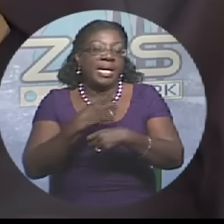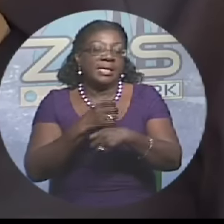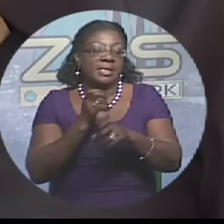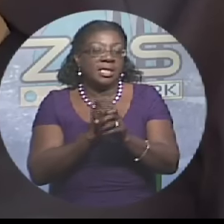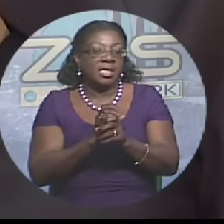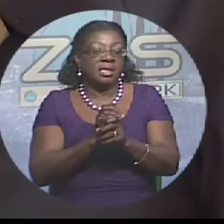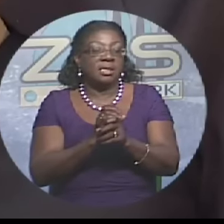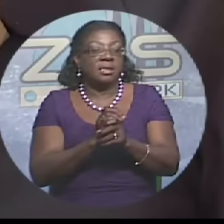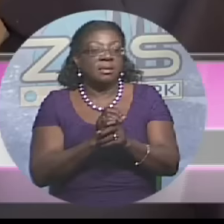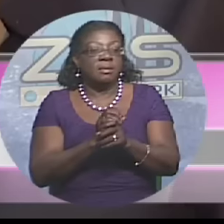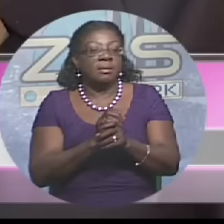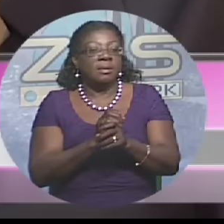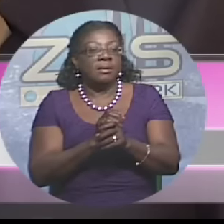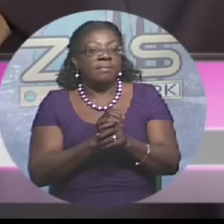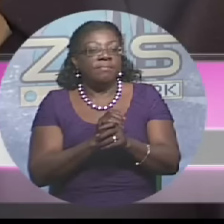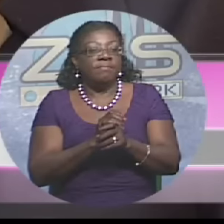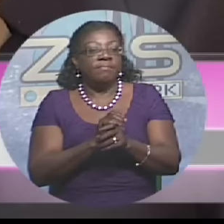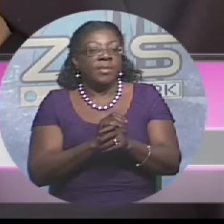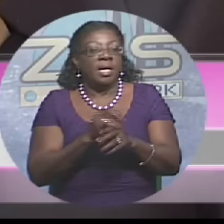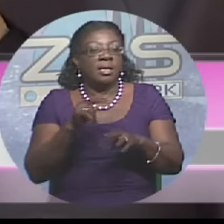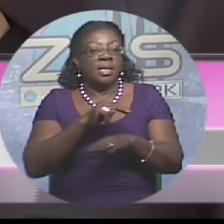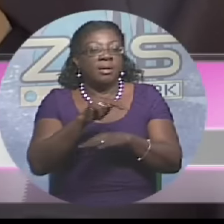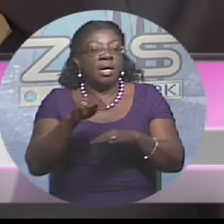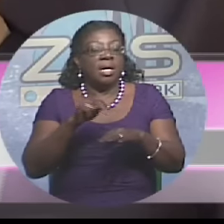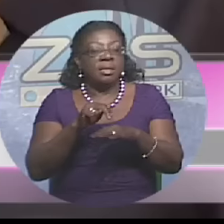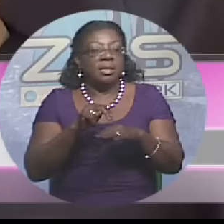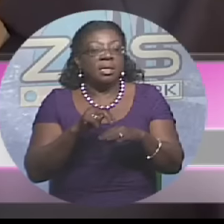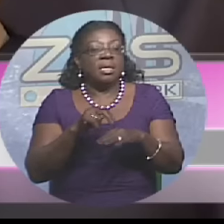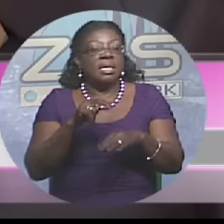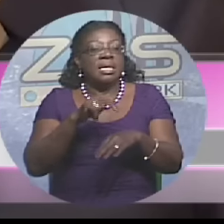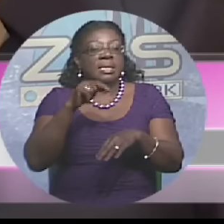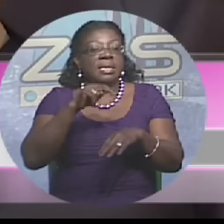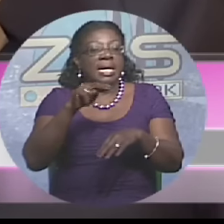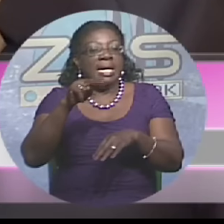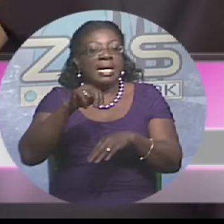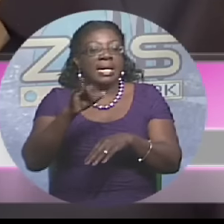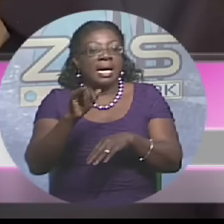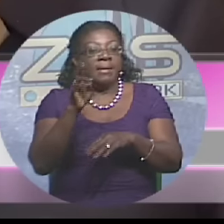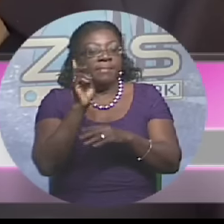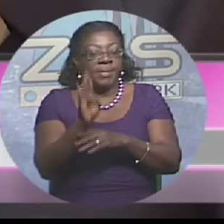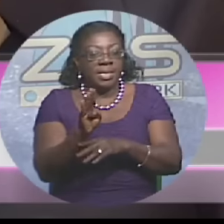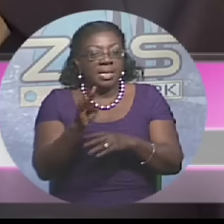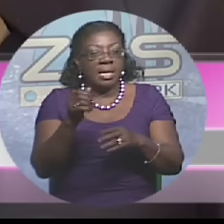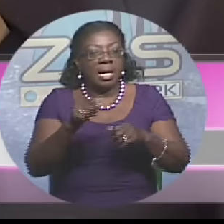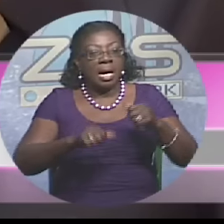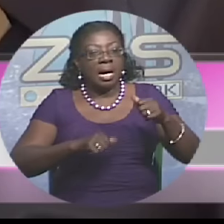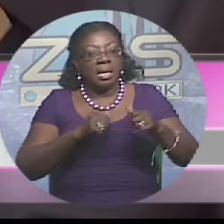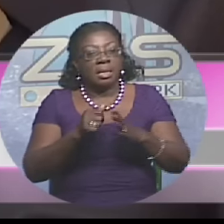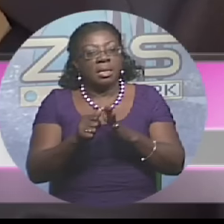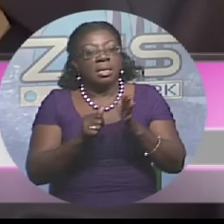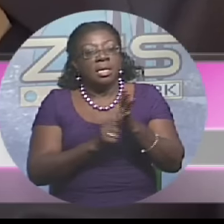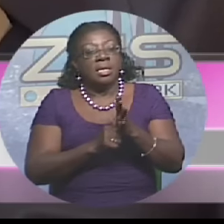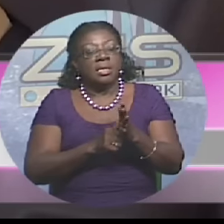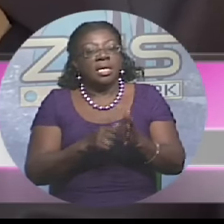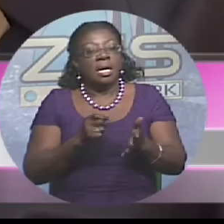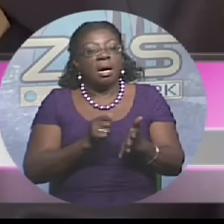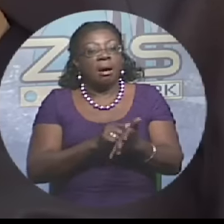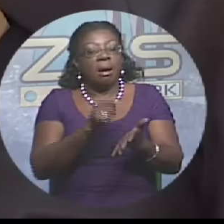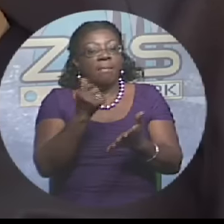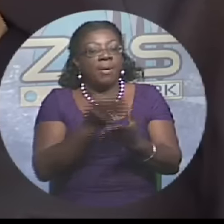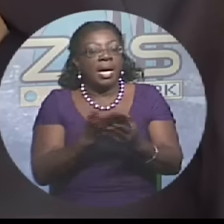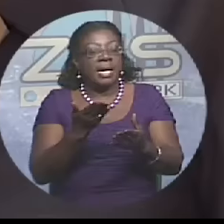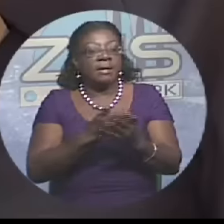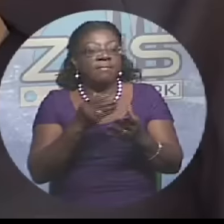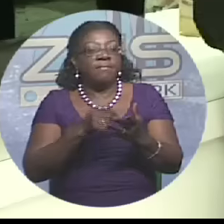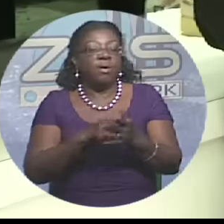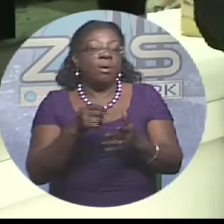their option and their benefits under the National Insurance Act to apply for unemployment benefits. And applying for unemployment benefits,